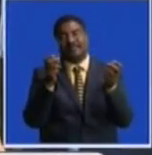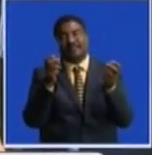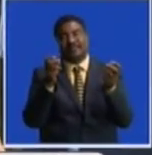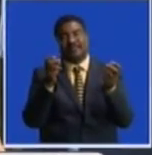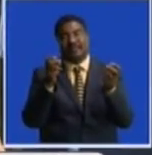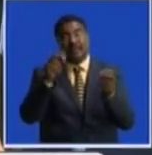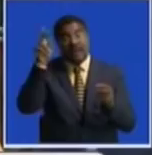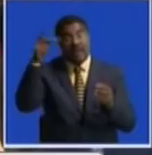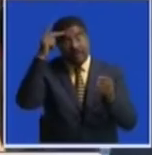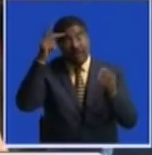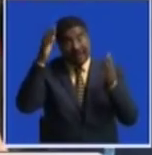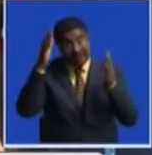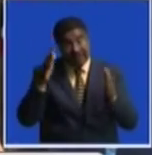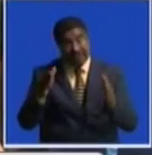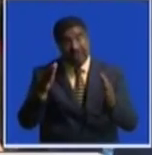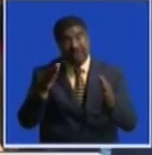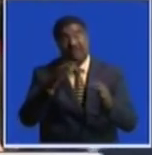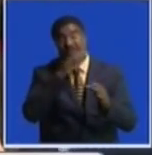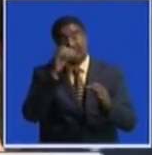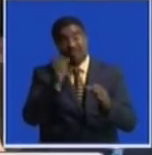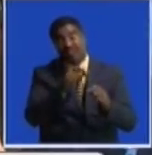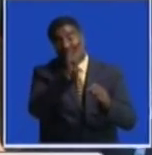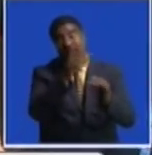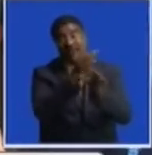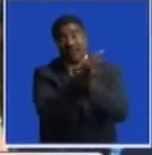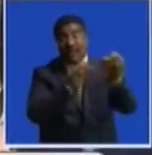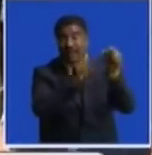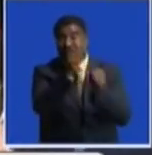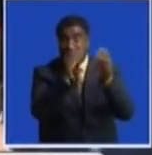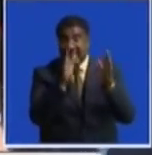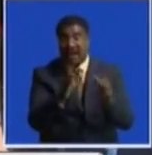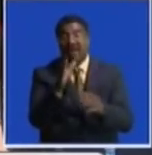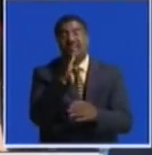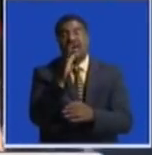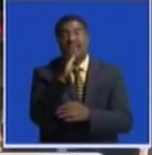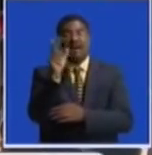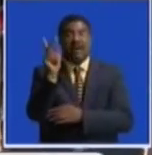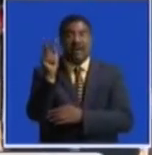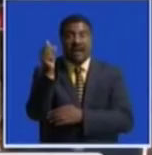Veteran politician and freedom fighter Maize Crisis has been put to rest.